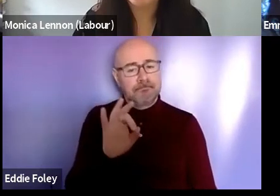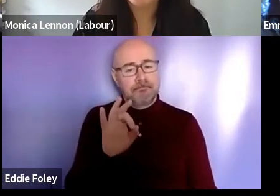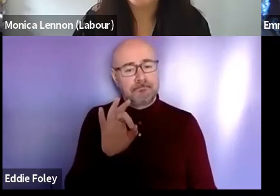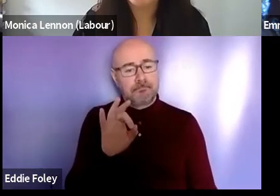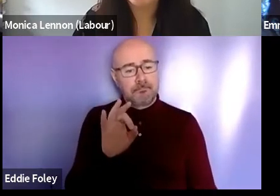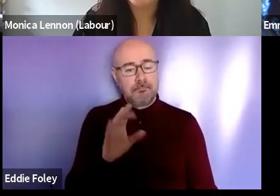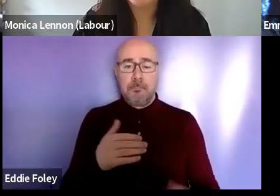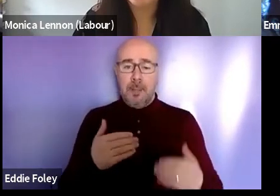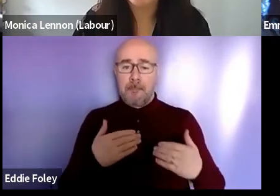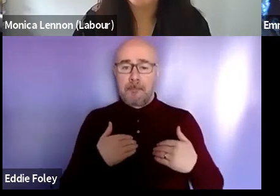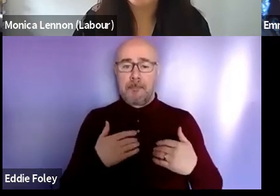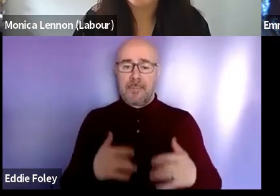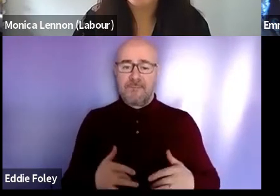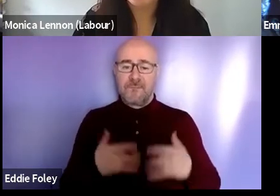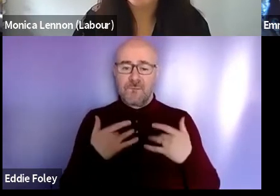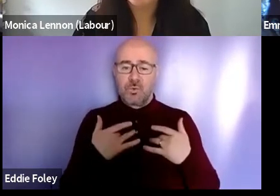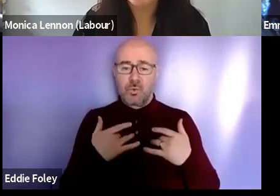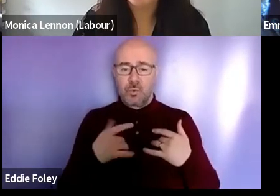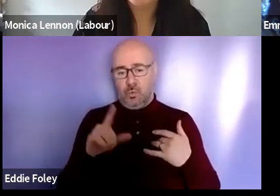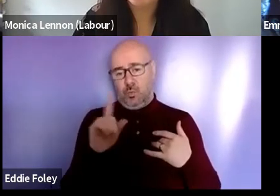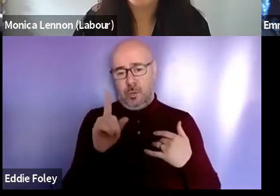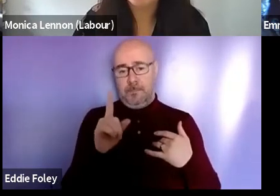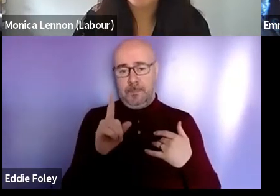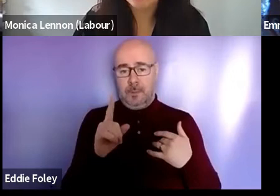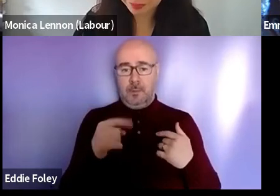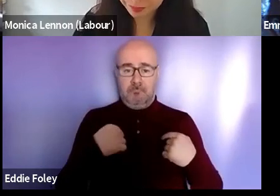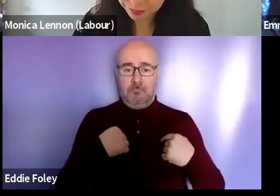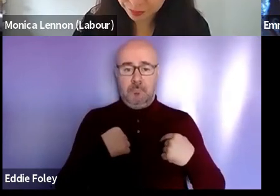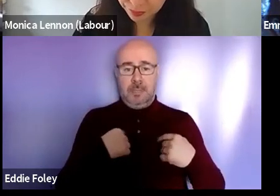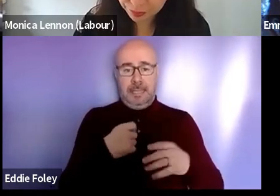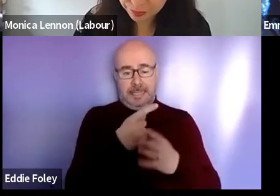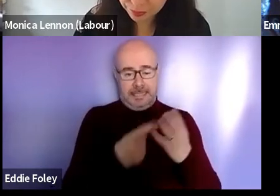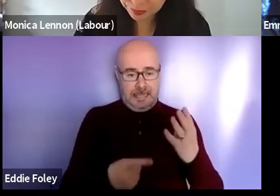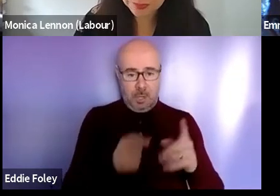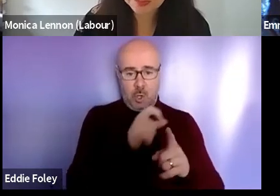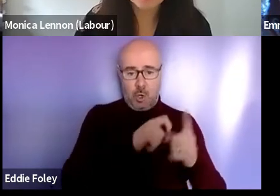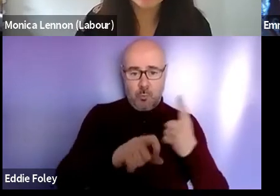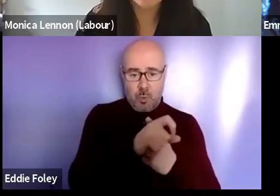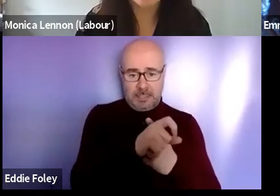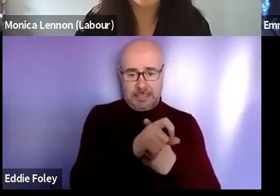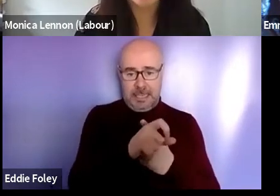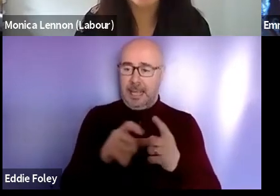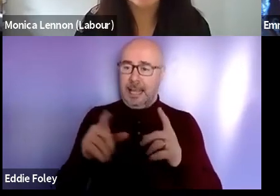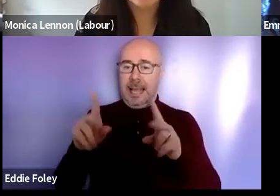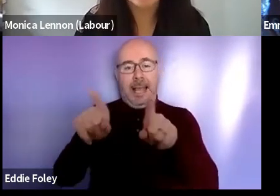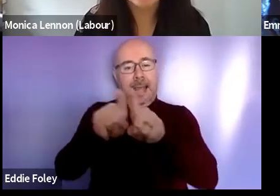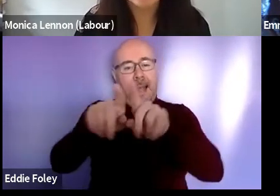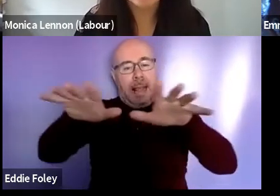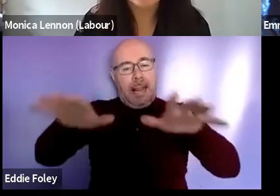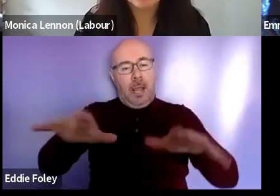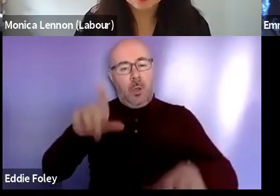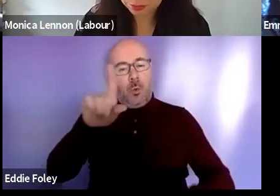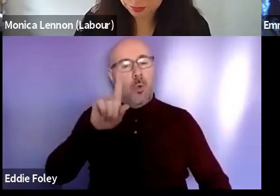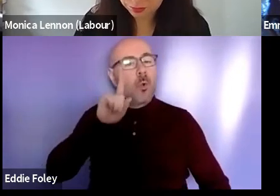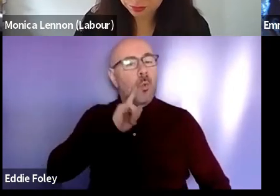My perception is we in the disability community are where women's rights were in 1950s. I think we're about 50,